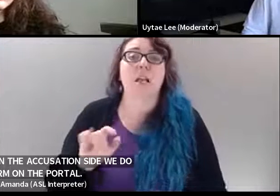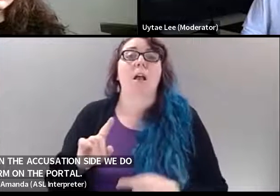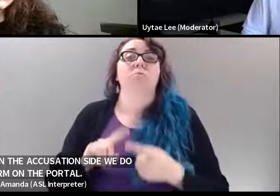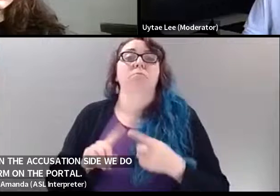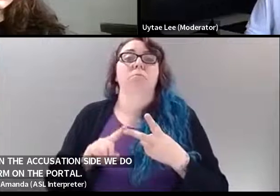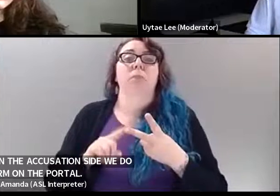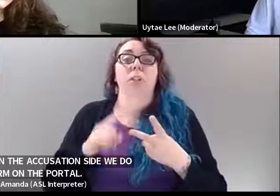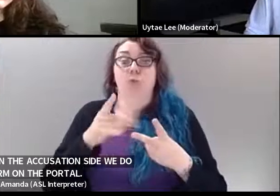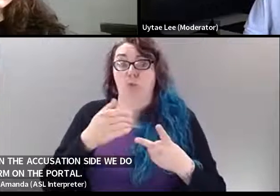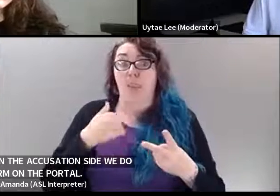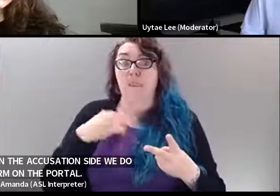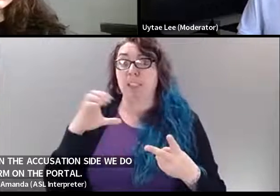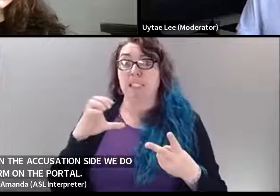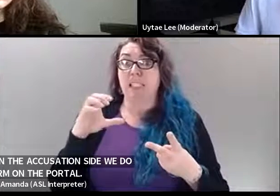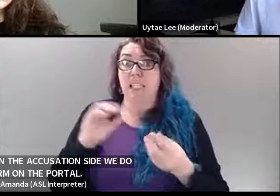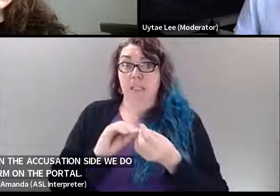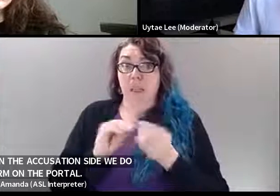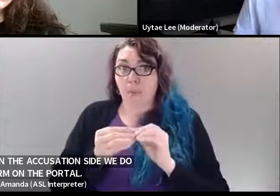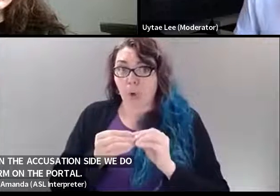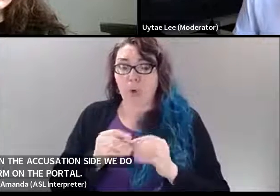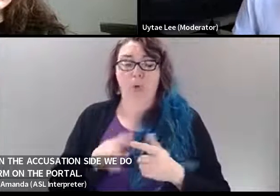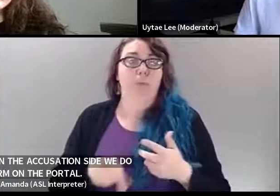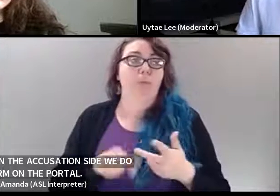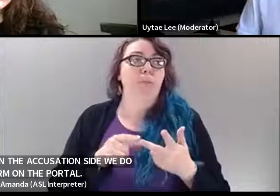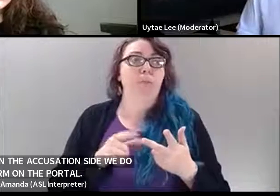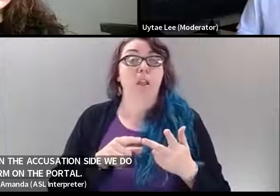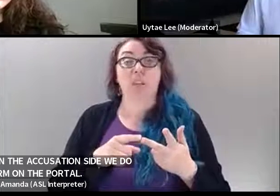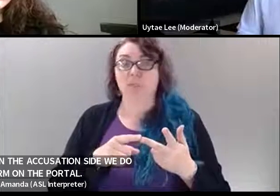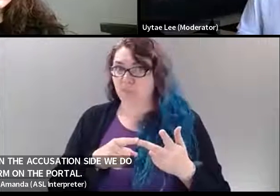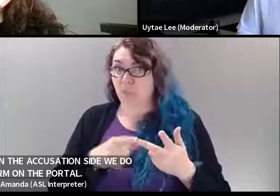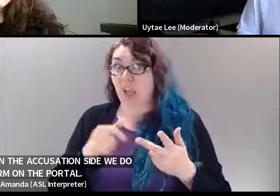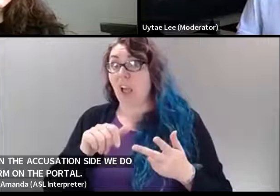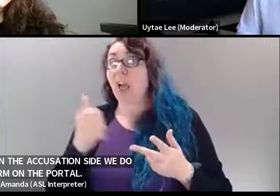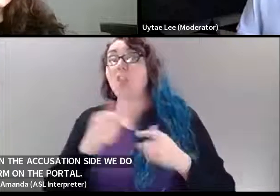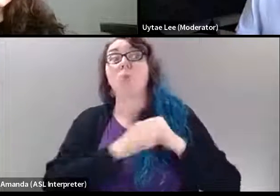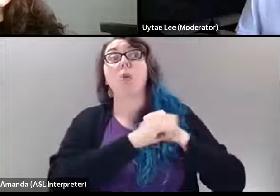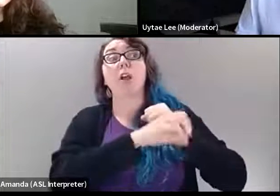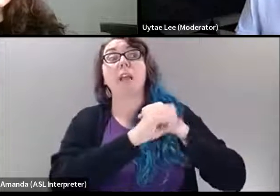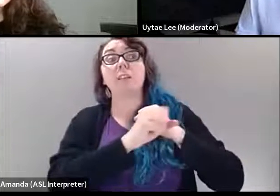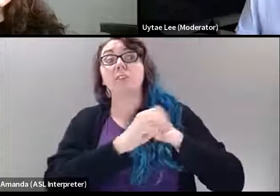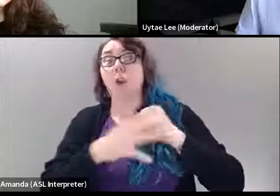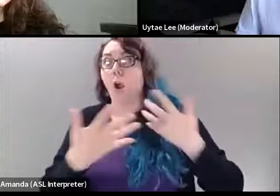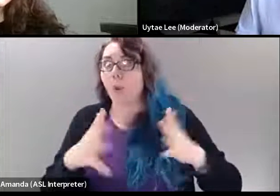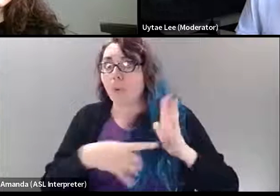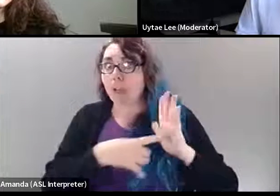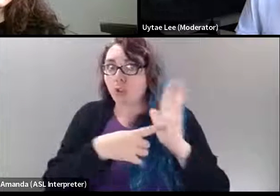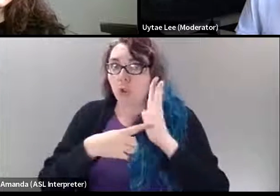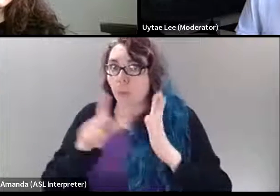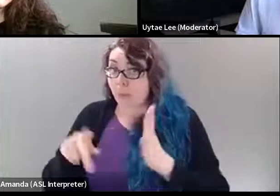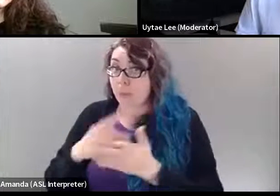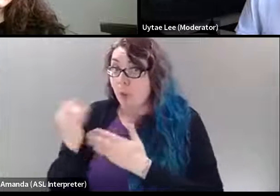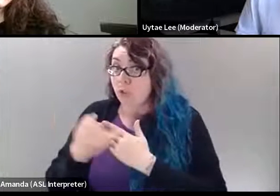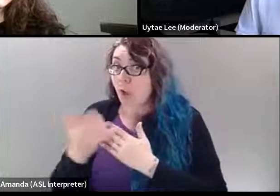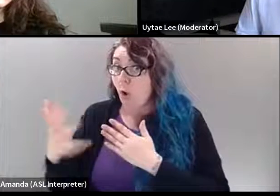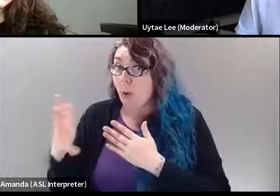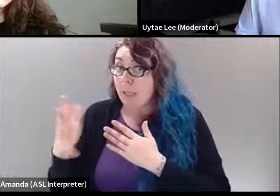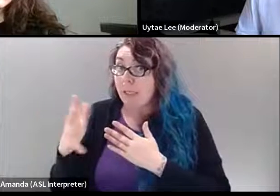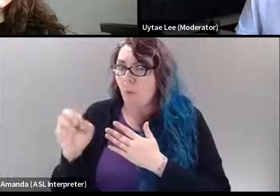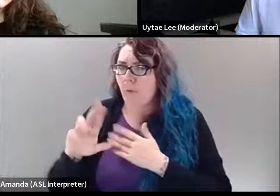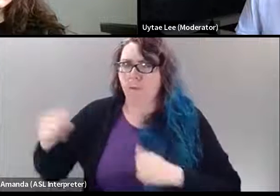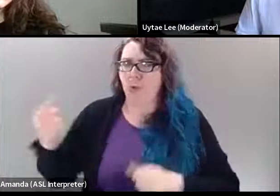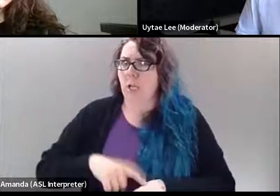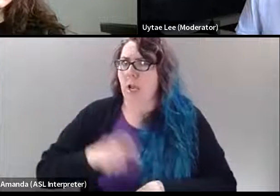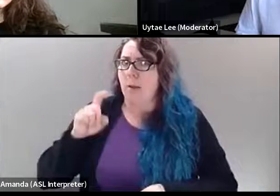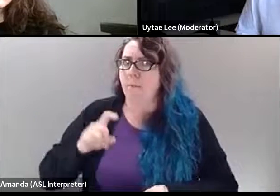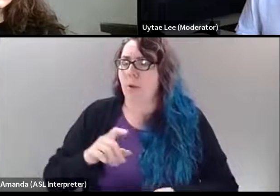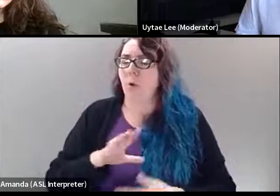C number? Has the project been on other broadcasters? And then as well as some other information. So